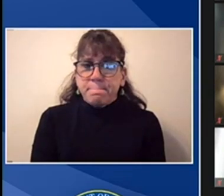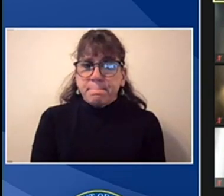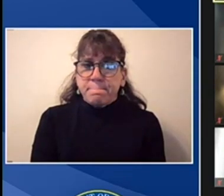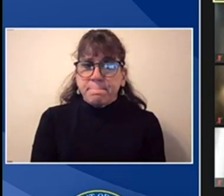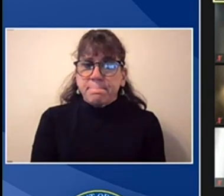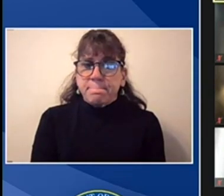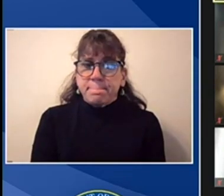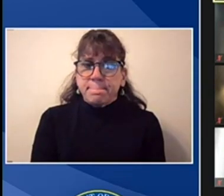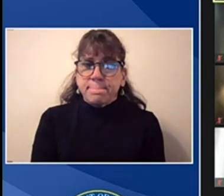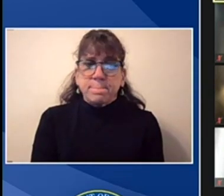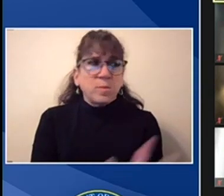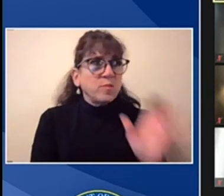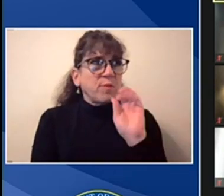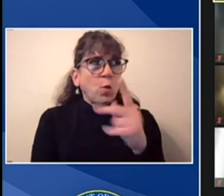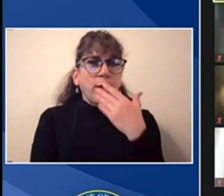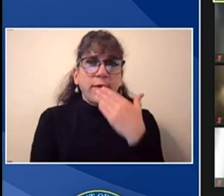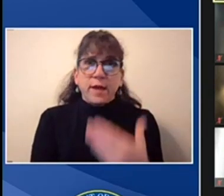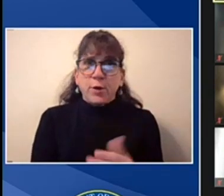Okay, thank you.